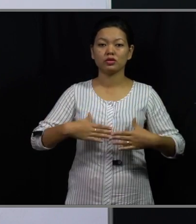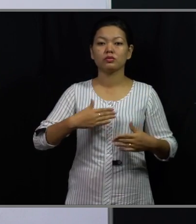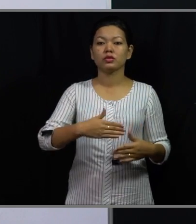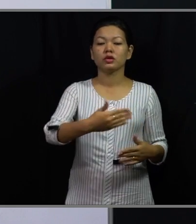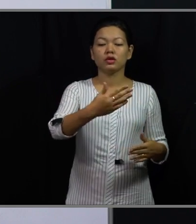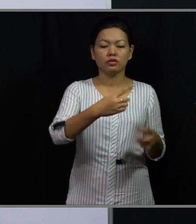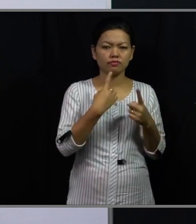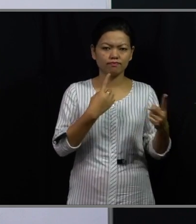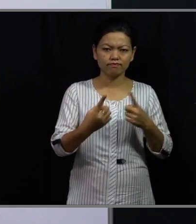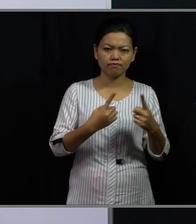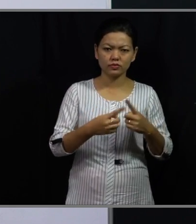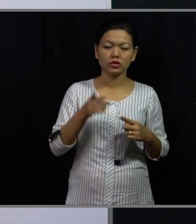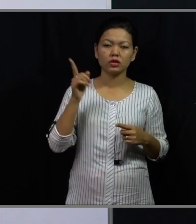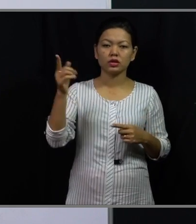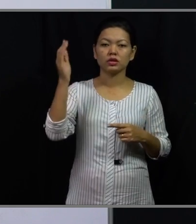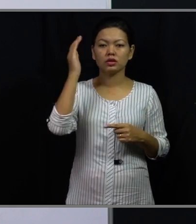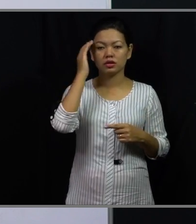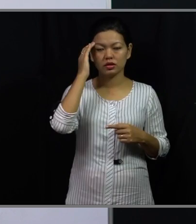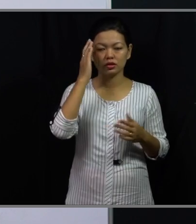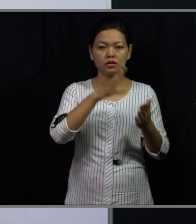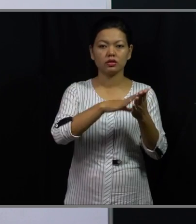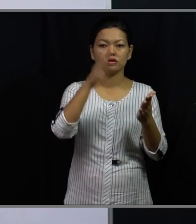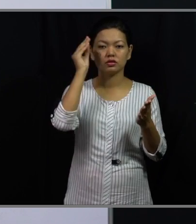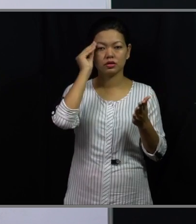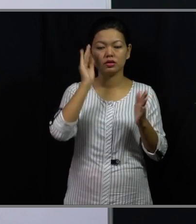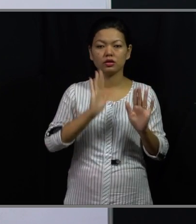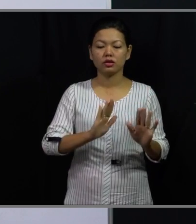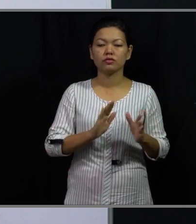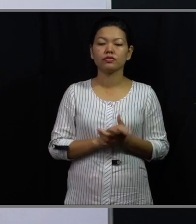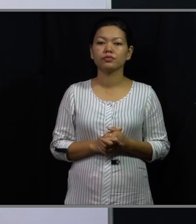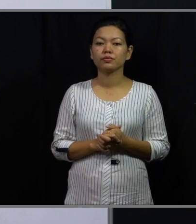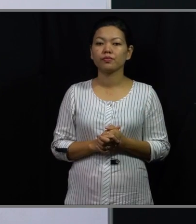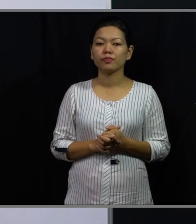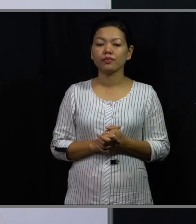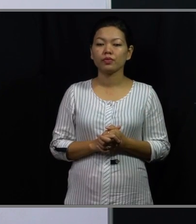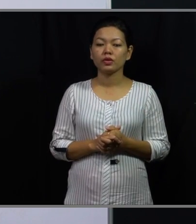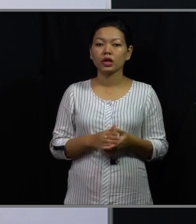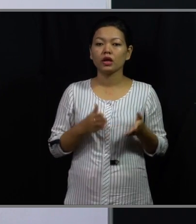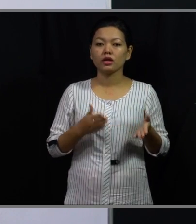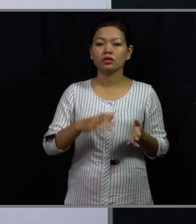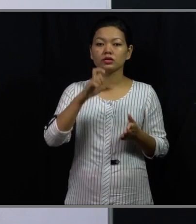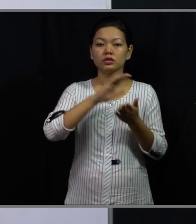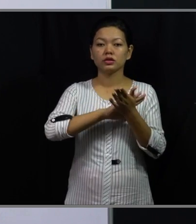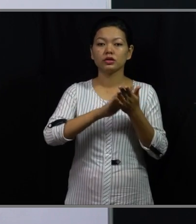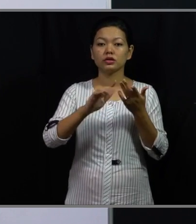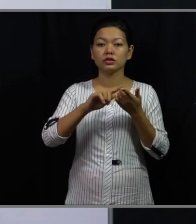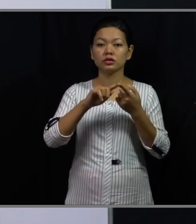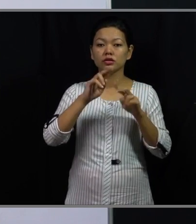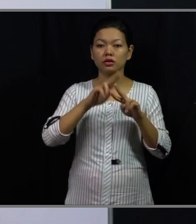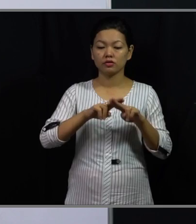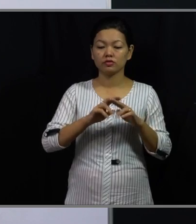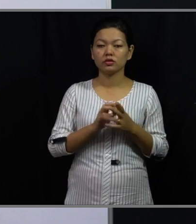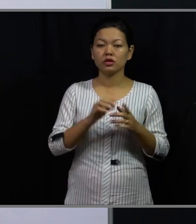this formalistic or specialistic school of thought. Now, the chief proponents, those people